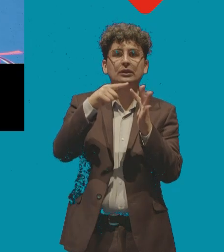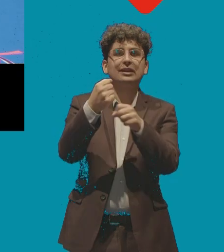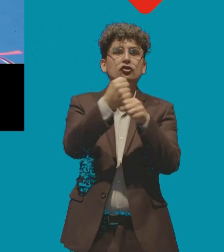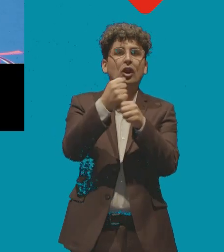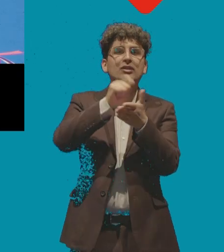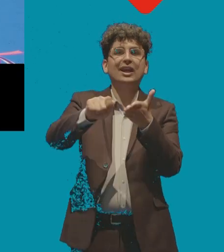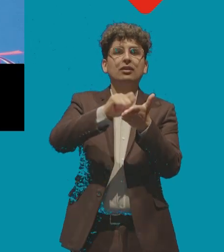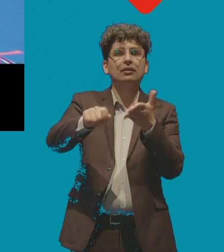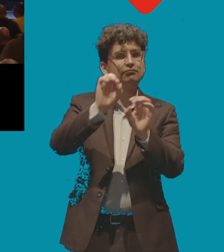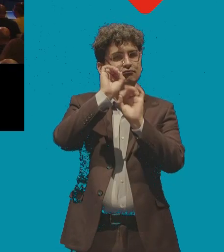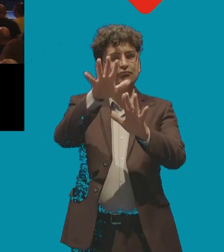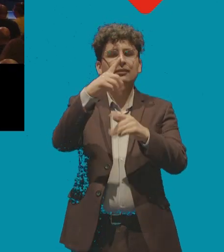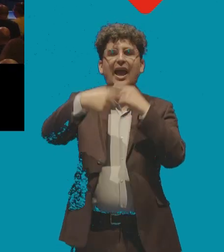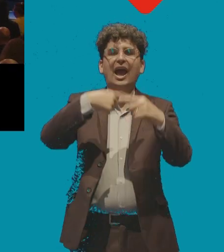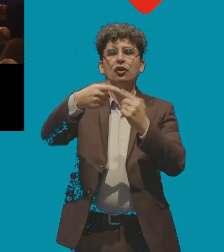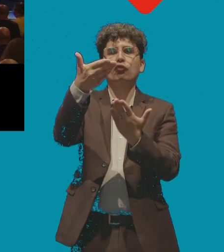The annual report.